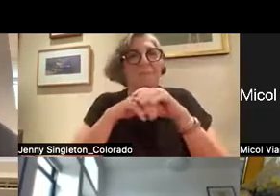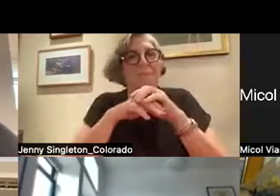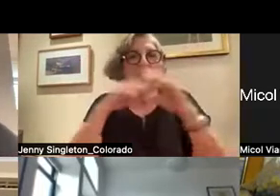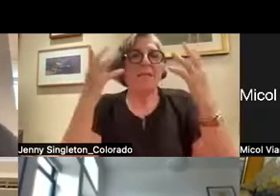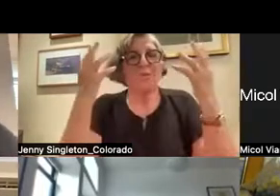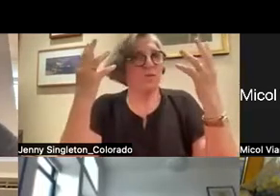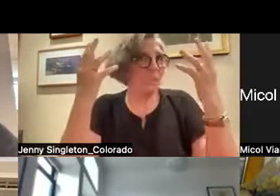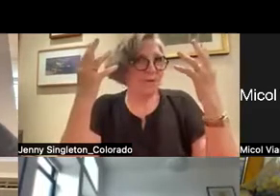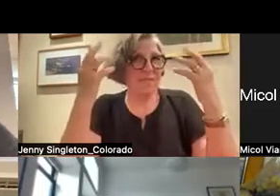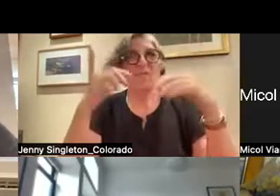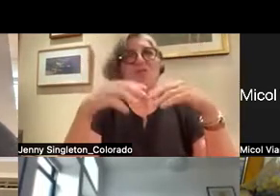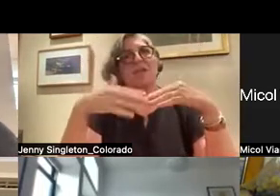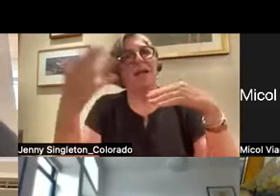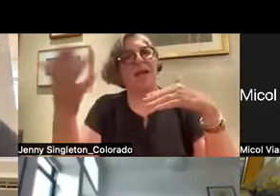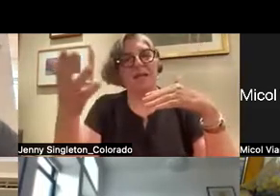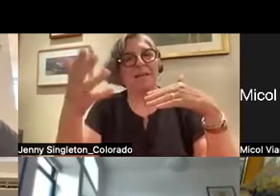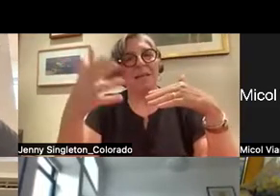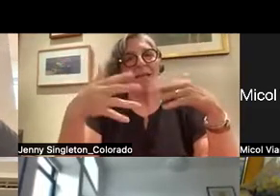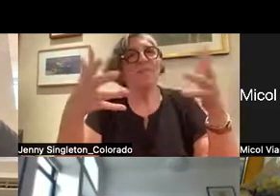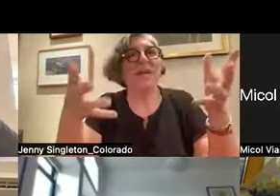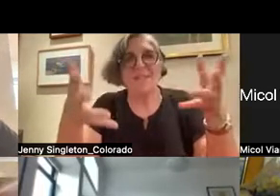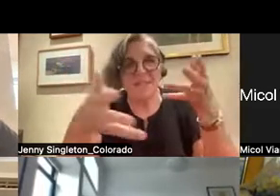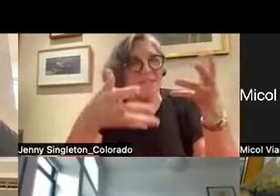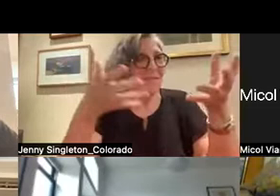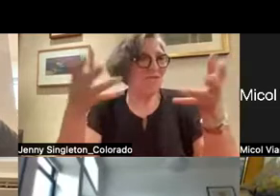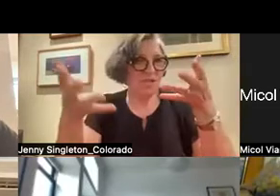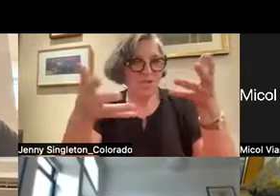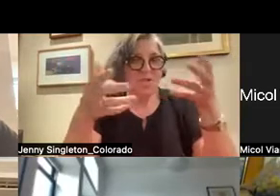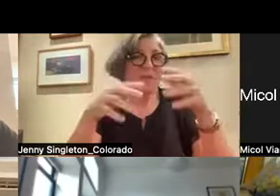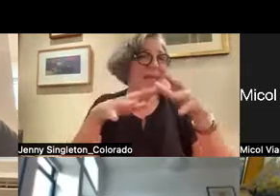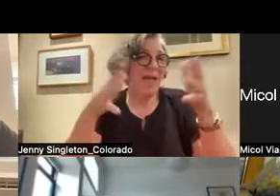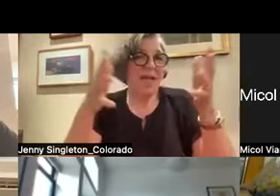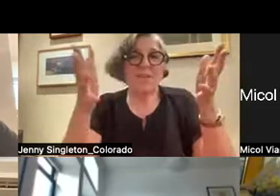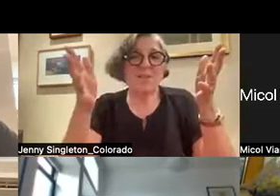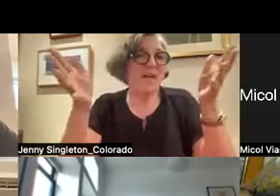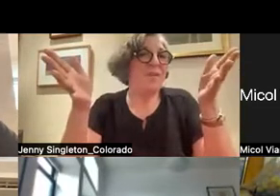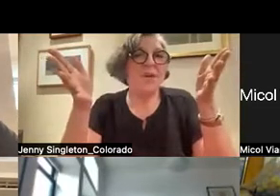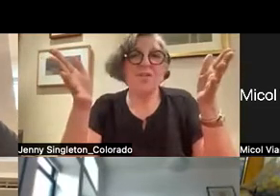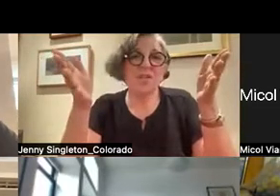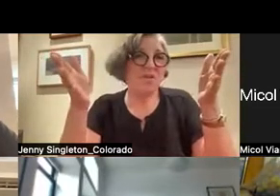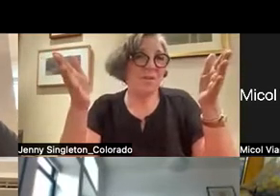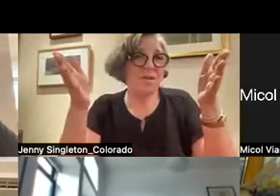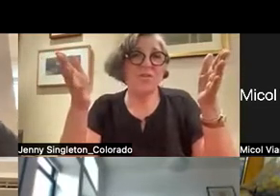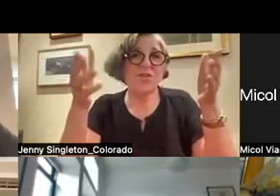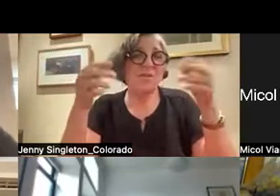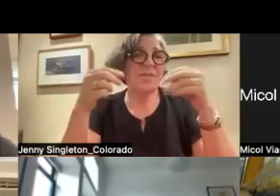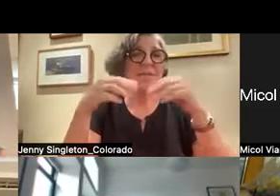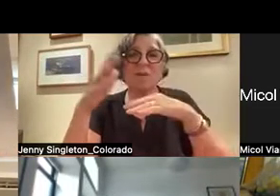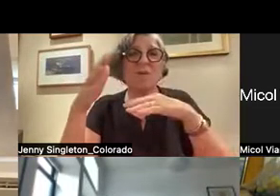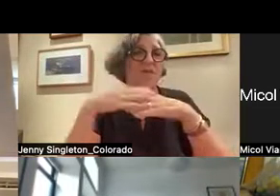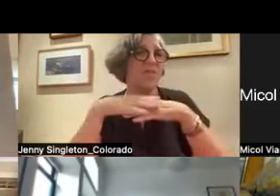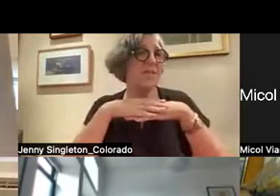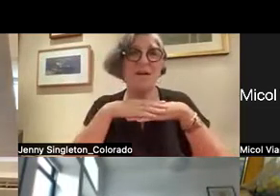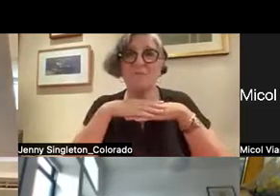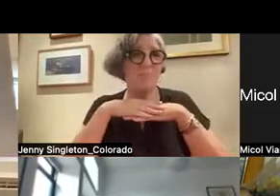of mental representation that invites gestures, but again, there's a lot of variation across cultures. In